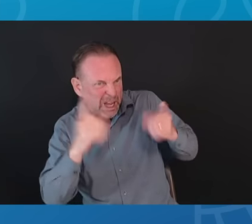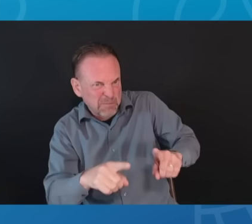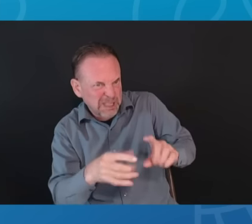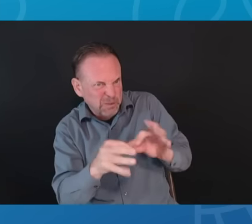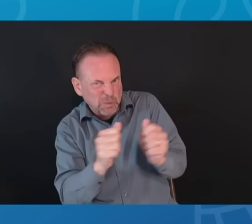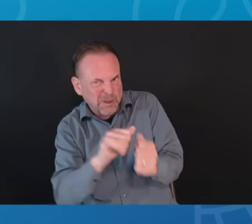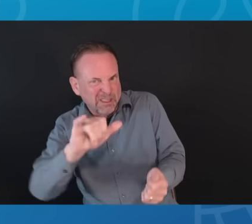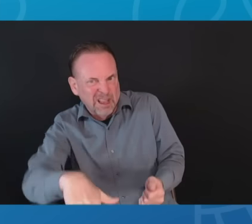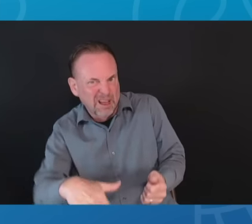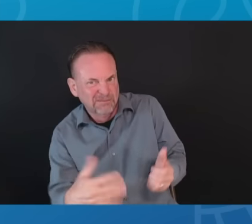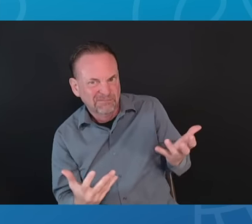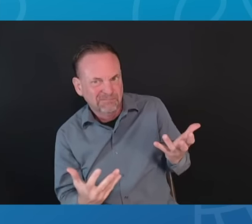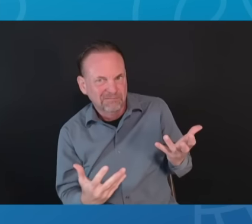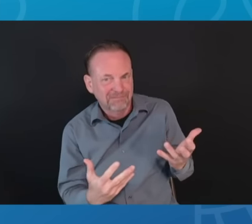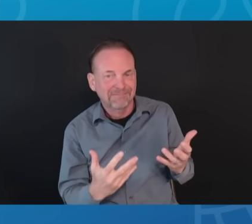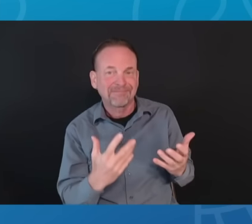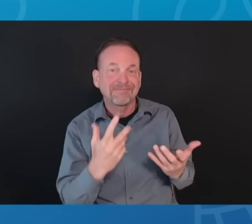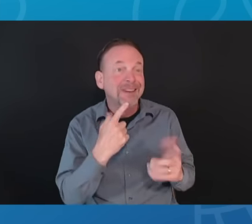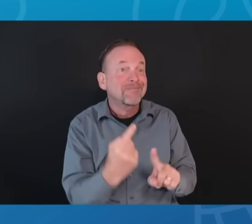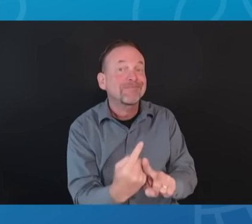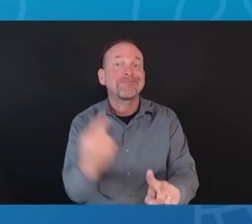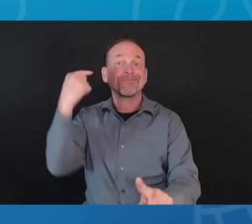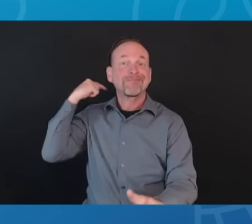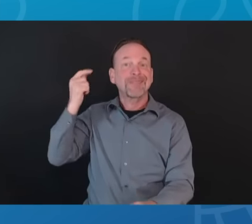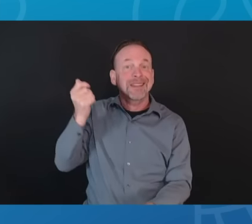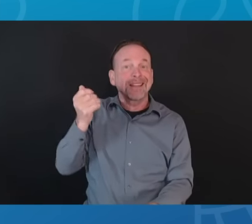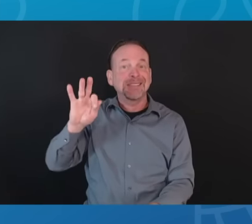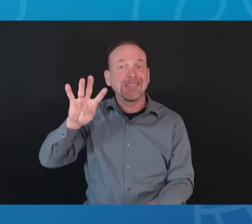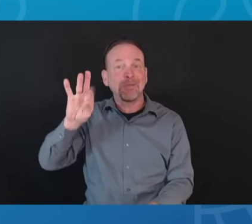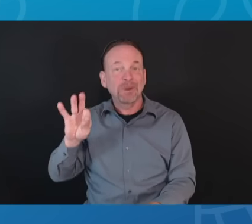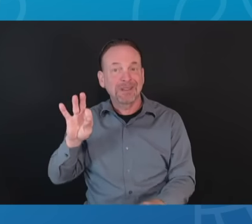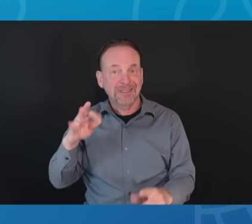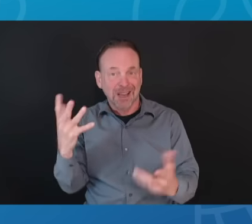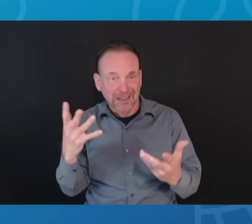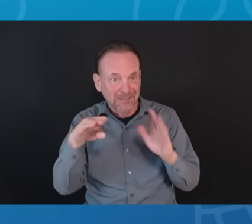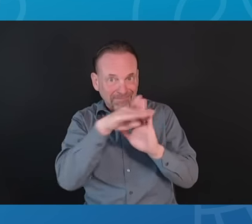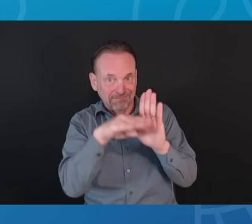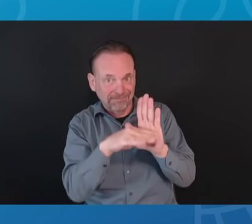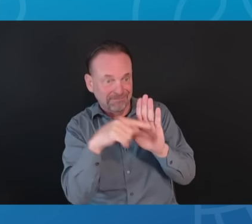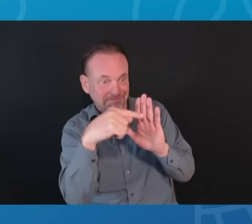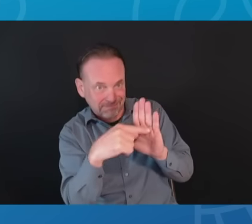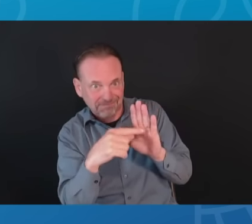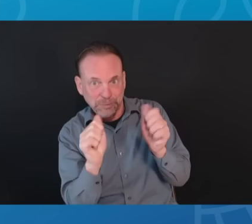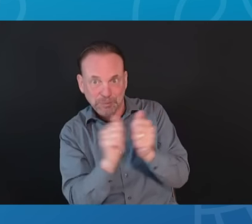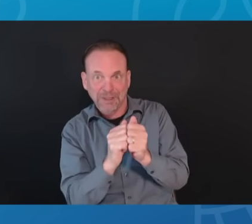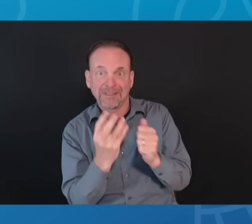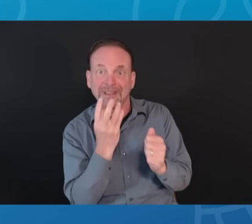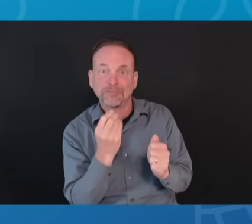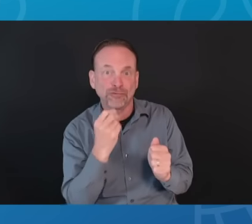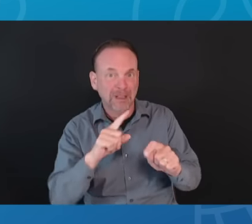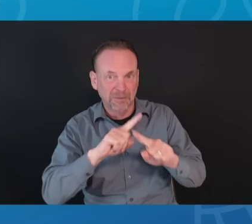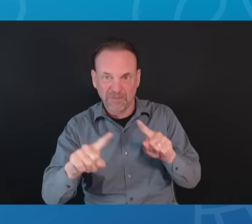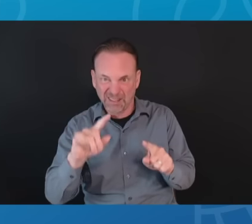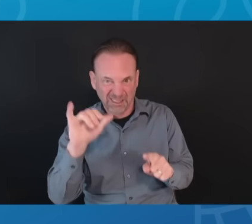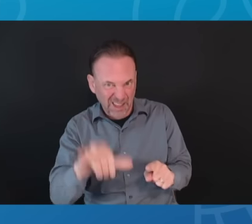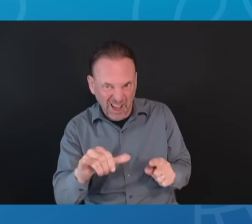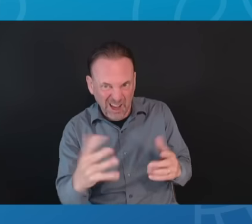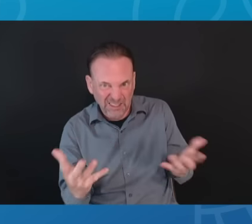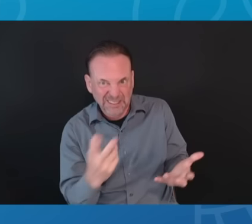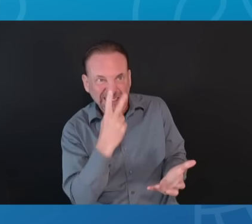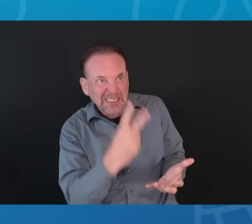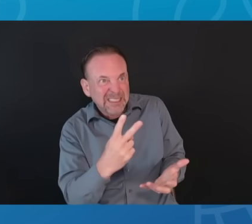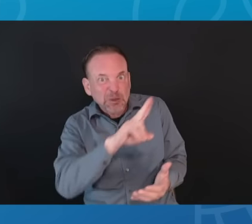1949 truce with Israel. But there's no U.S. engagement. It's like you are giving the Israeli time to finish